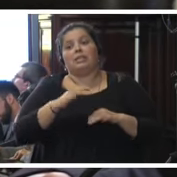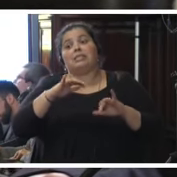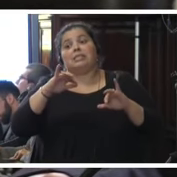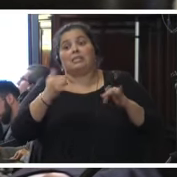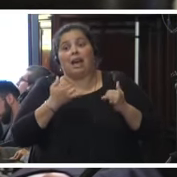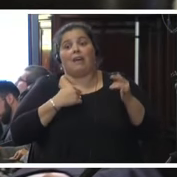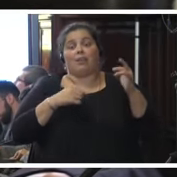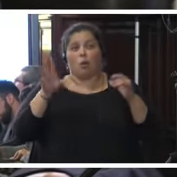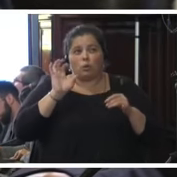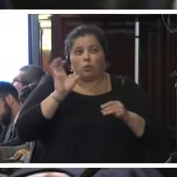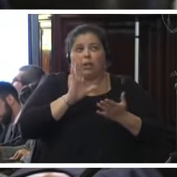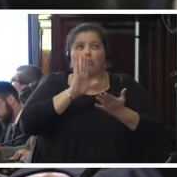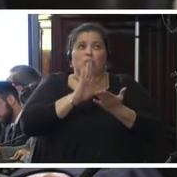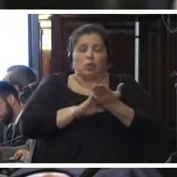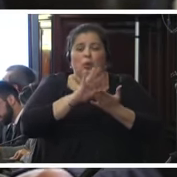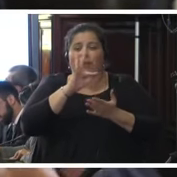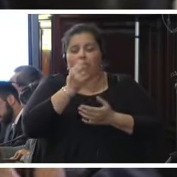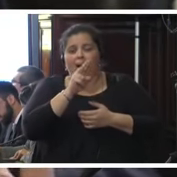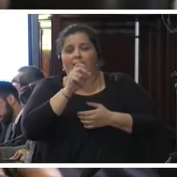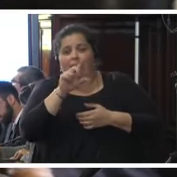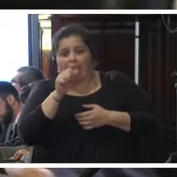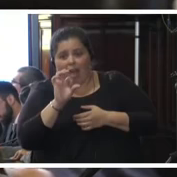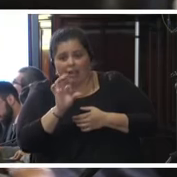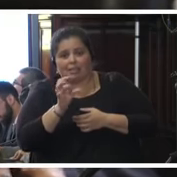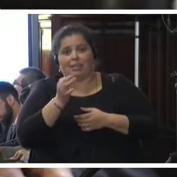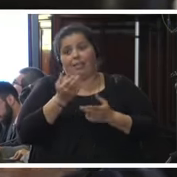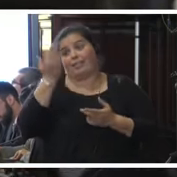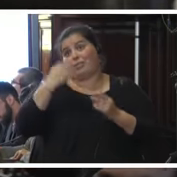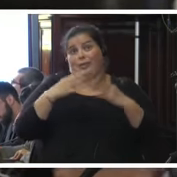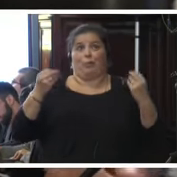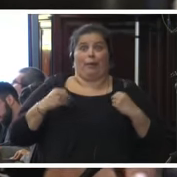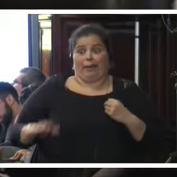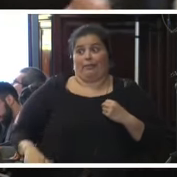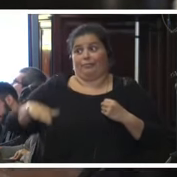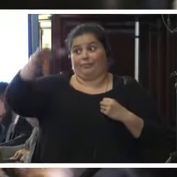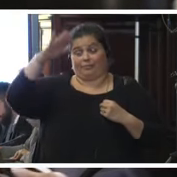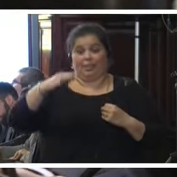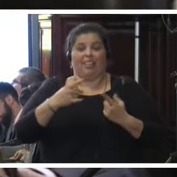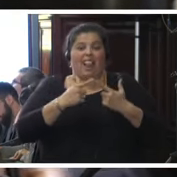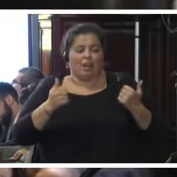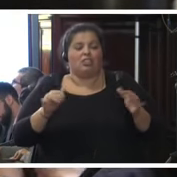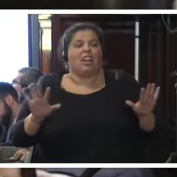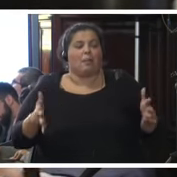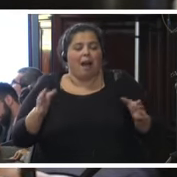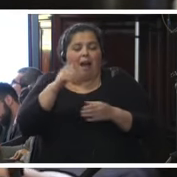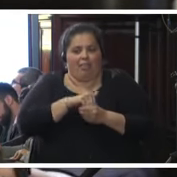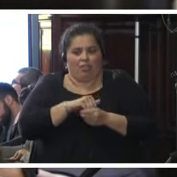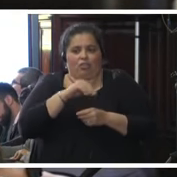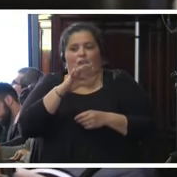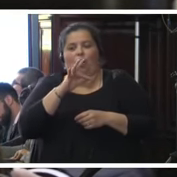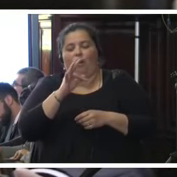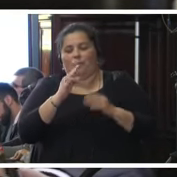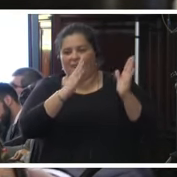ago, and what was happening there. And what I would like to ask is, if you can give